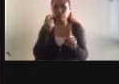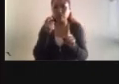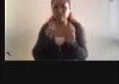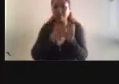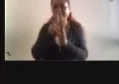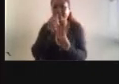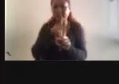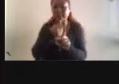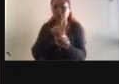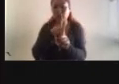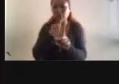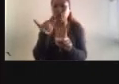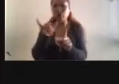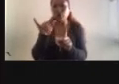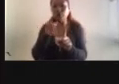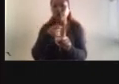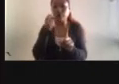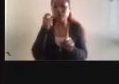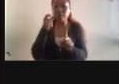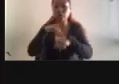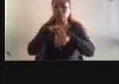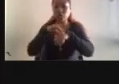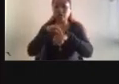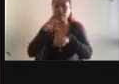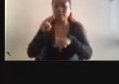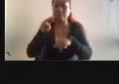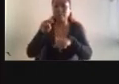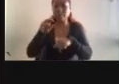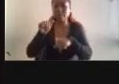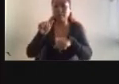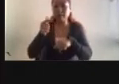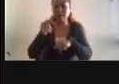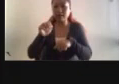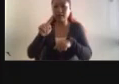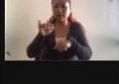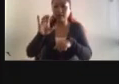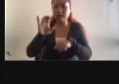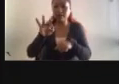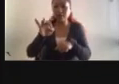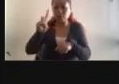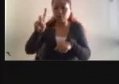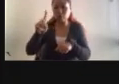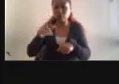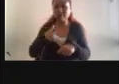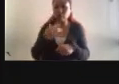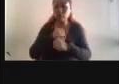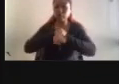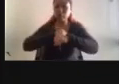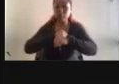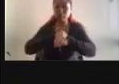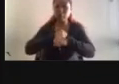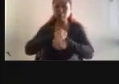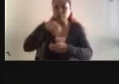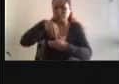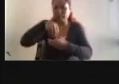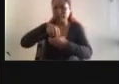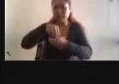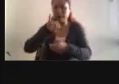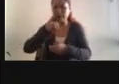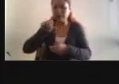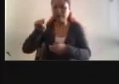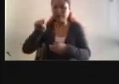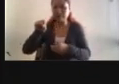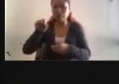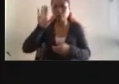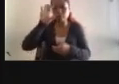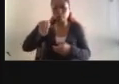protected by the Earth's magnetic field, still by the atmosphere. So we feel very protected on board ISS and low Earth orbit. We know that that